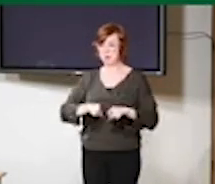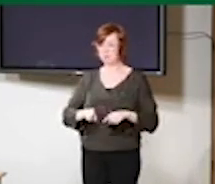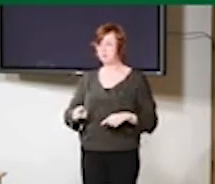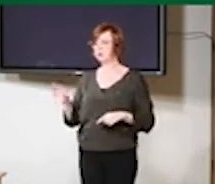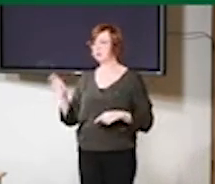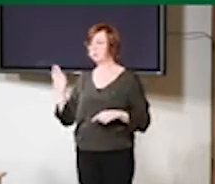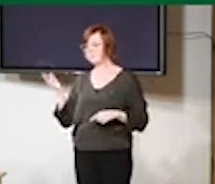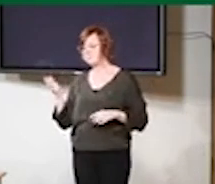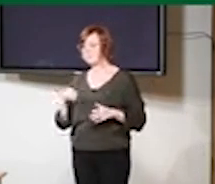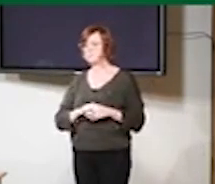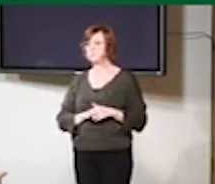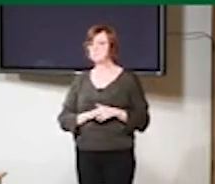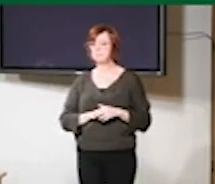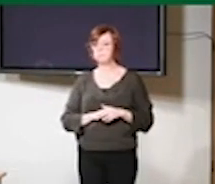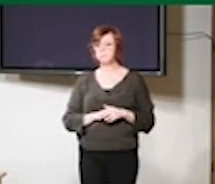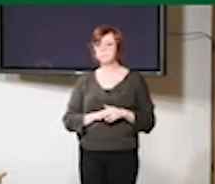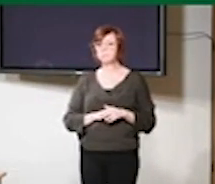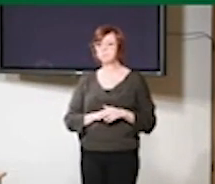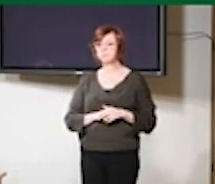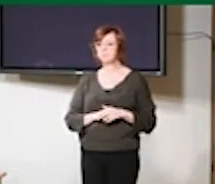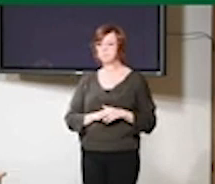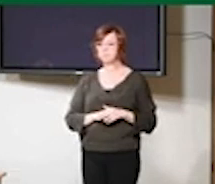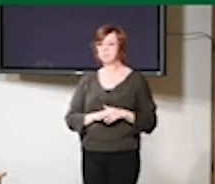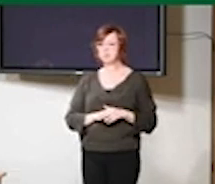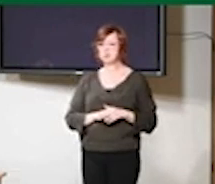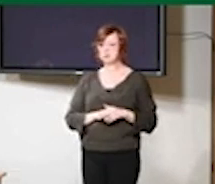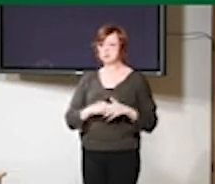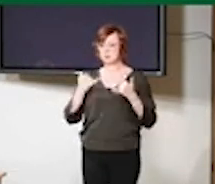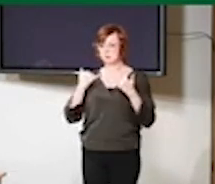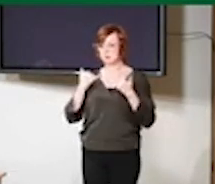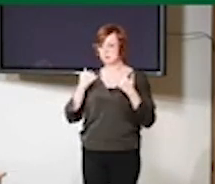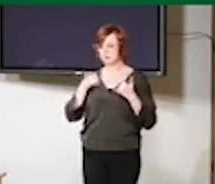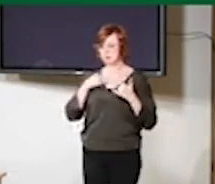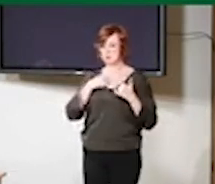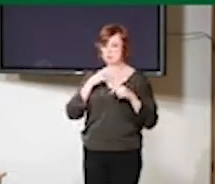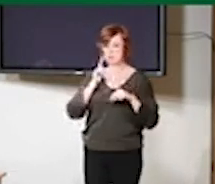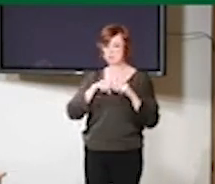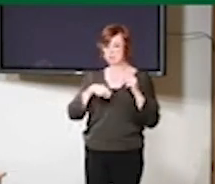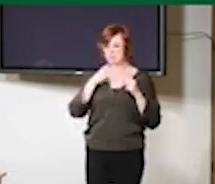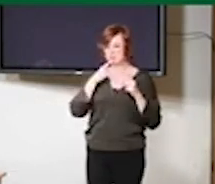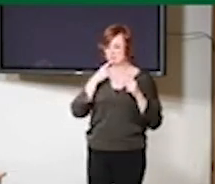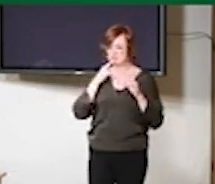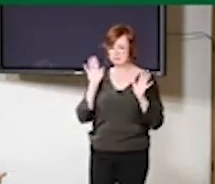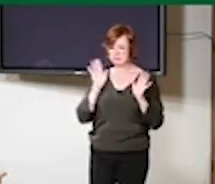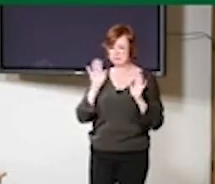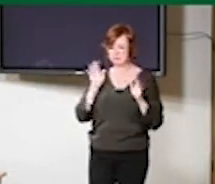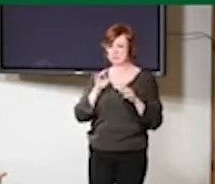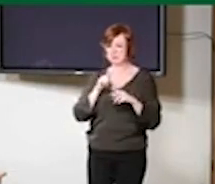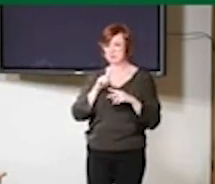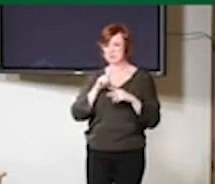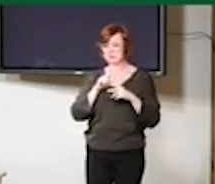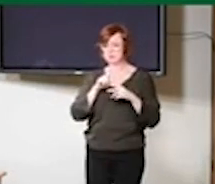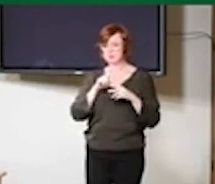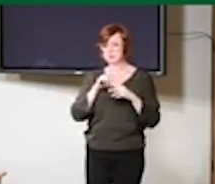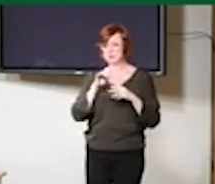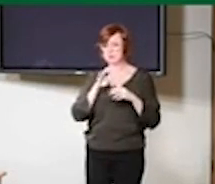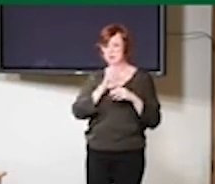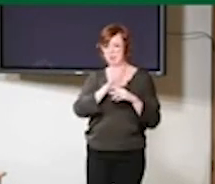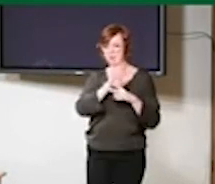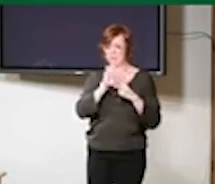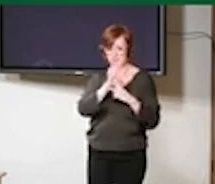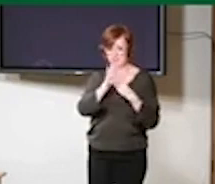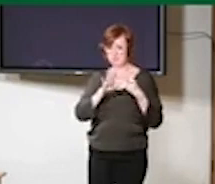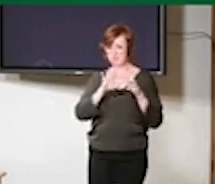to release any further information about where deaths have occurred. It's a very stressful time, a sad time